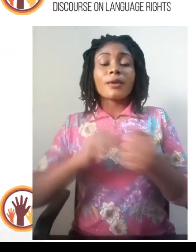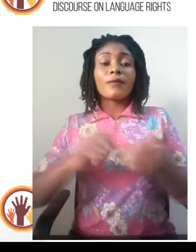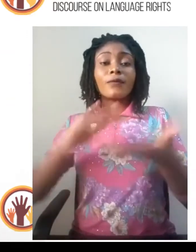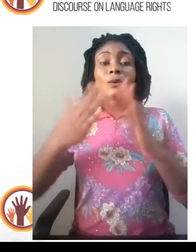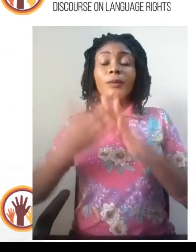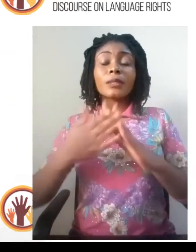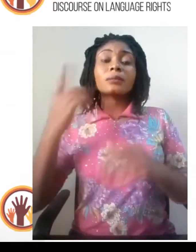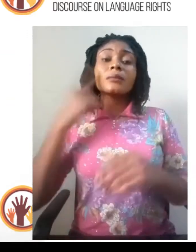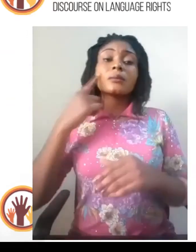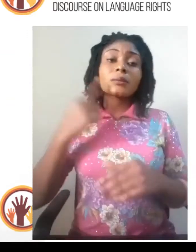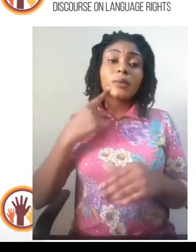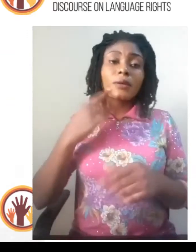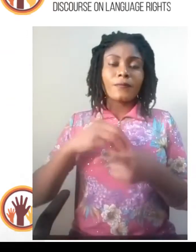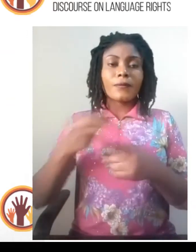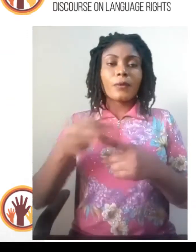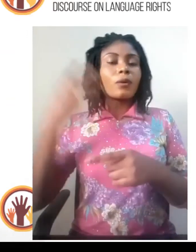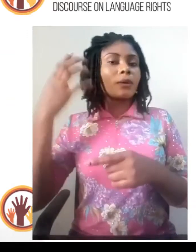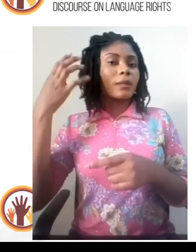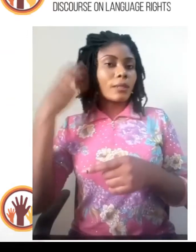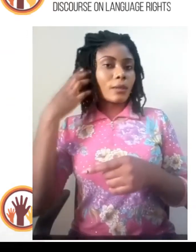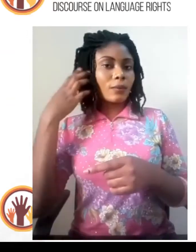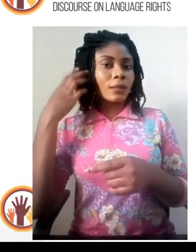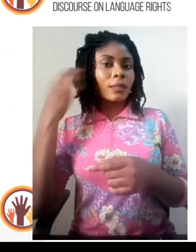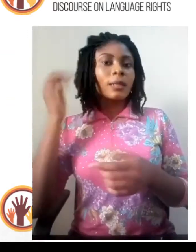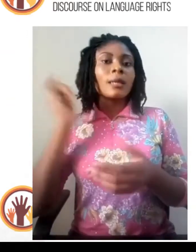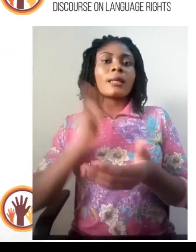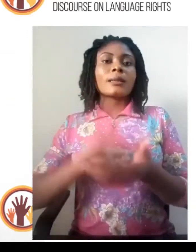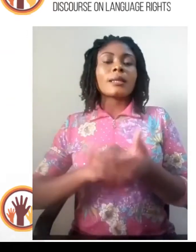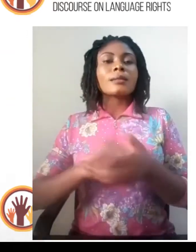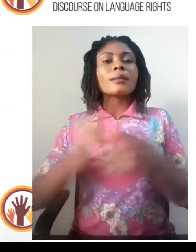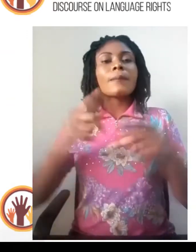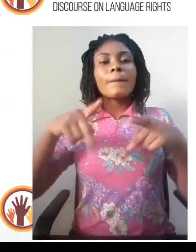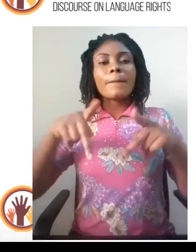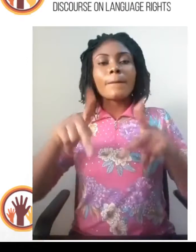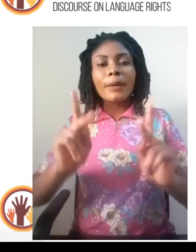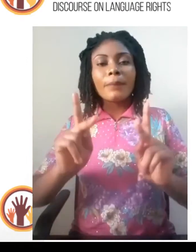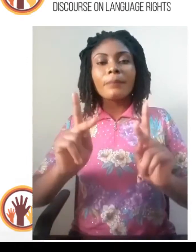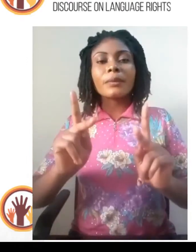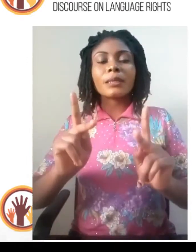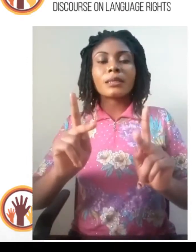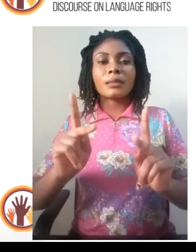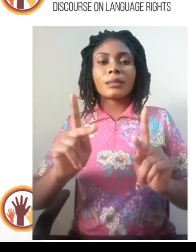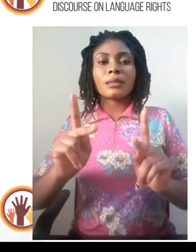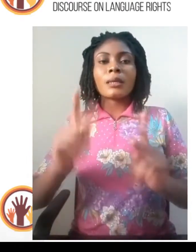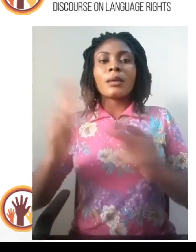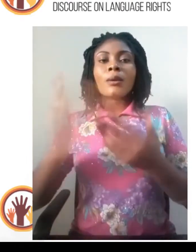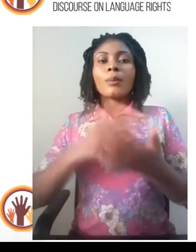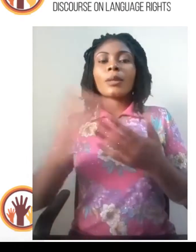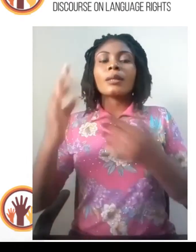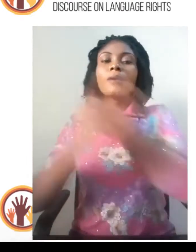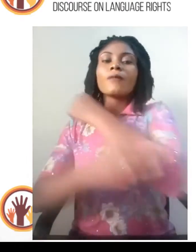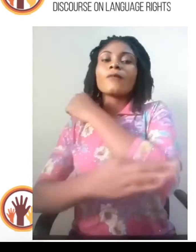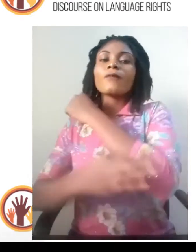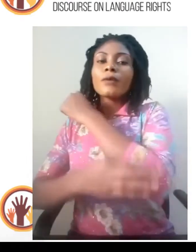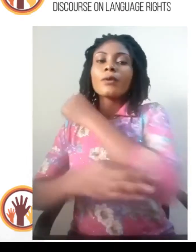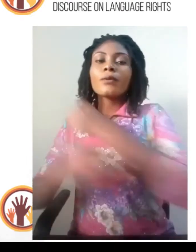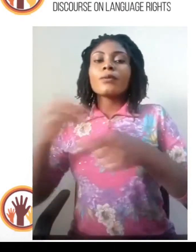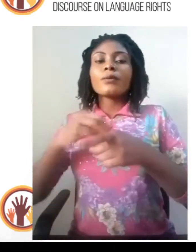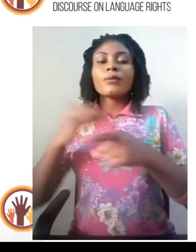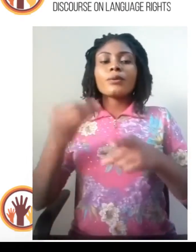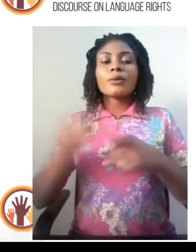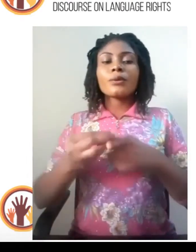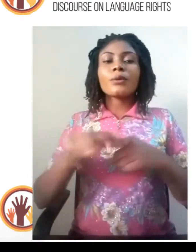that permits whether foreign or local linguists to come and